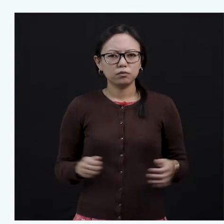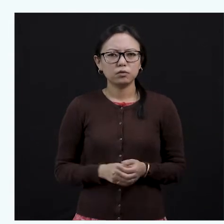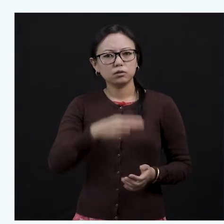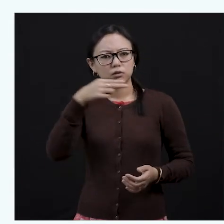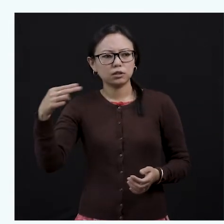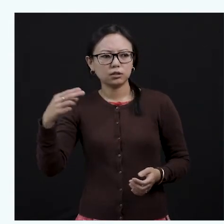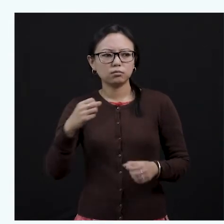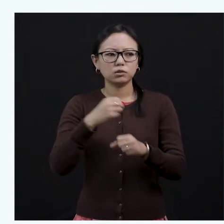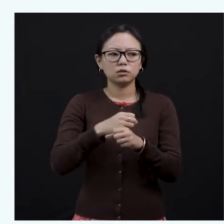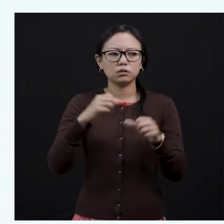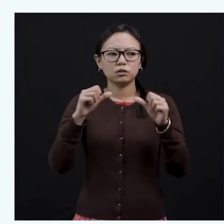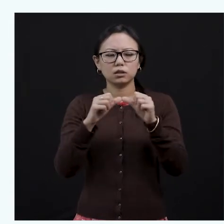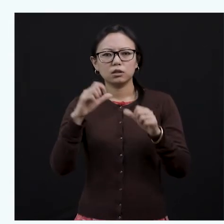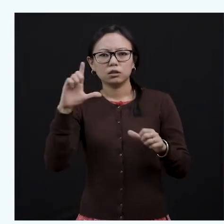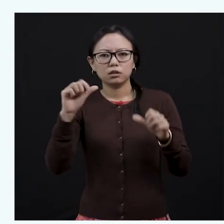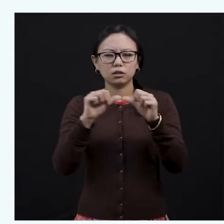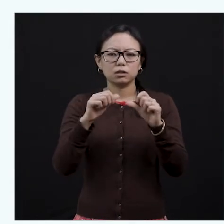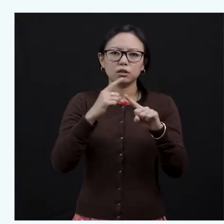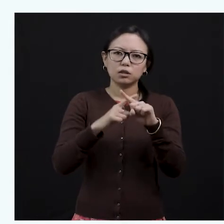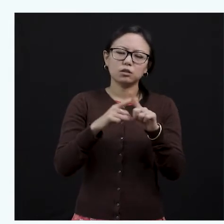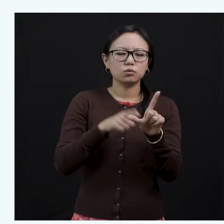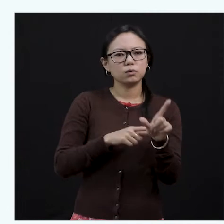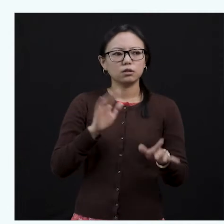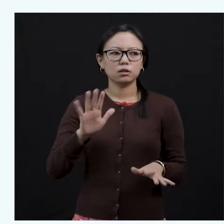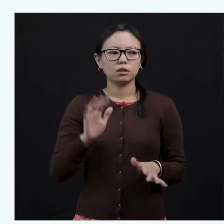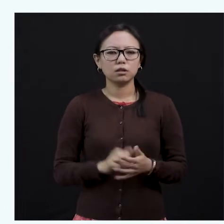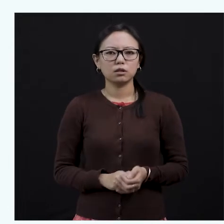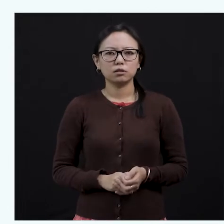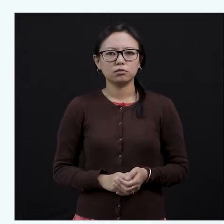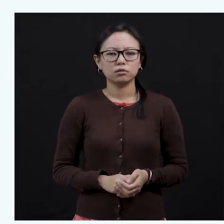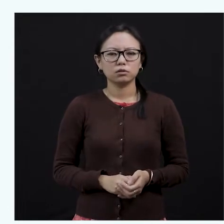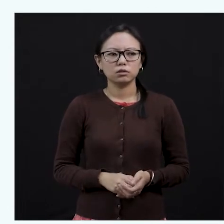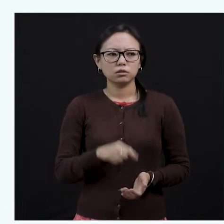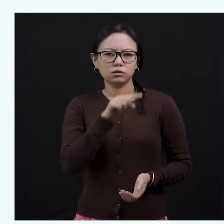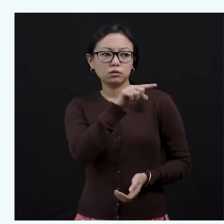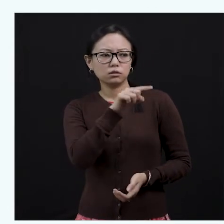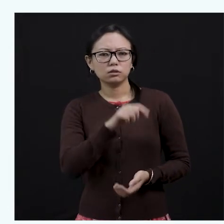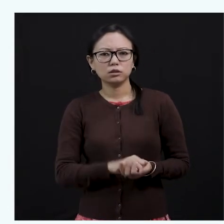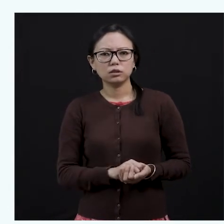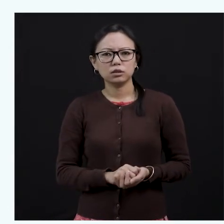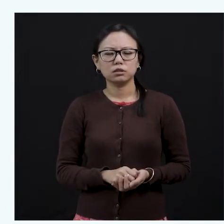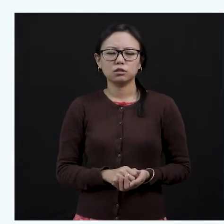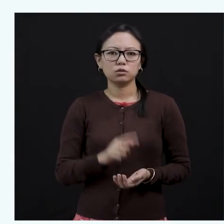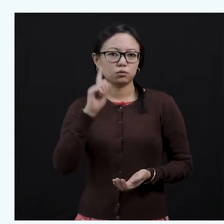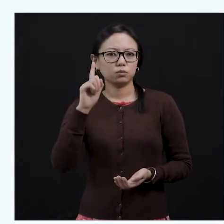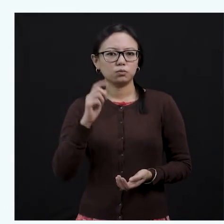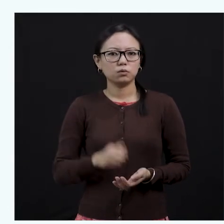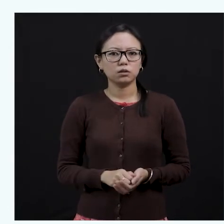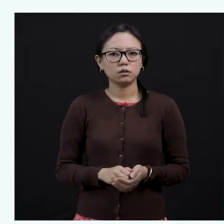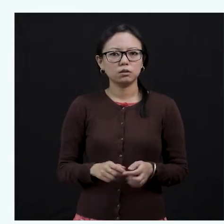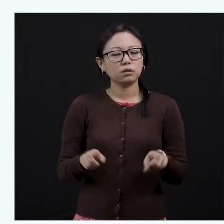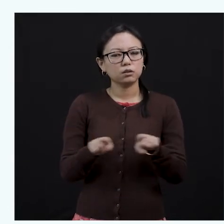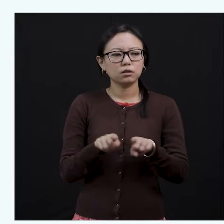one of these is the Milky Way, okay? It's very white, very bright, right? So they have named